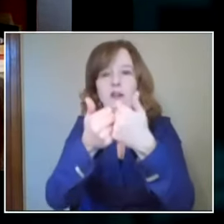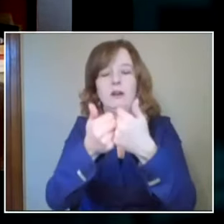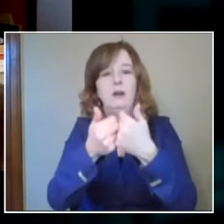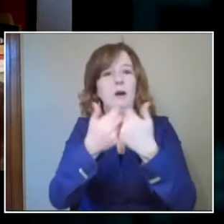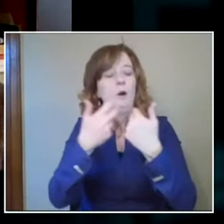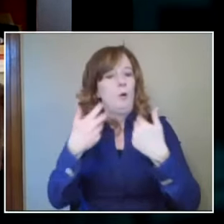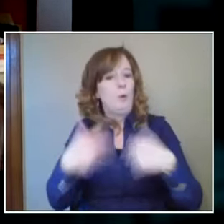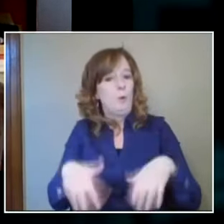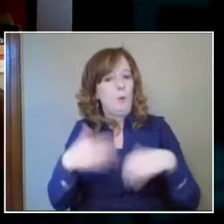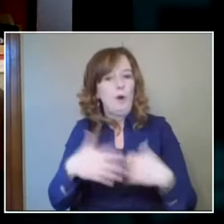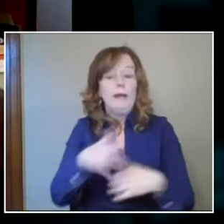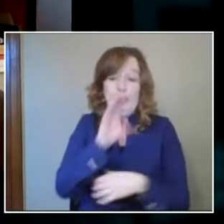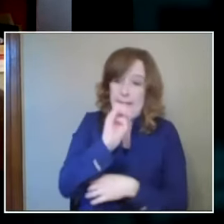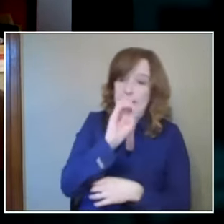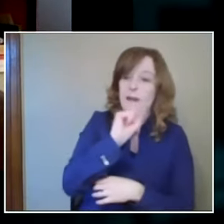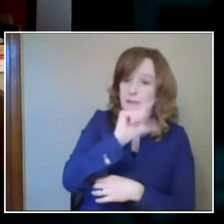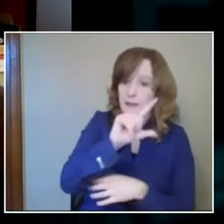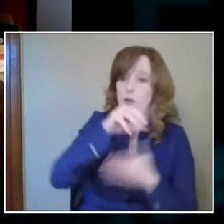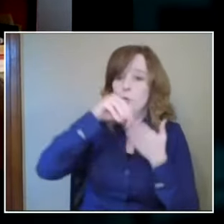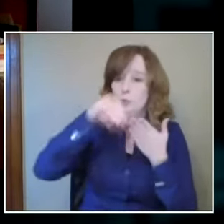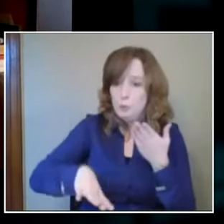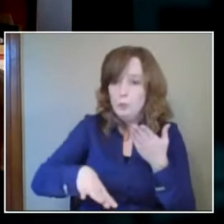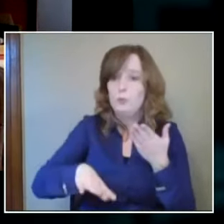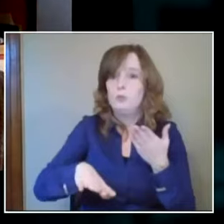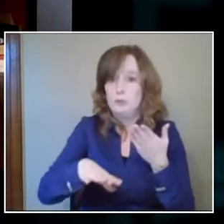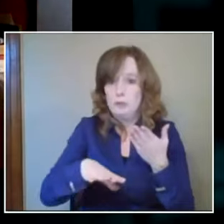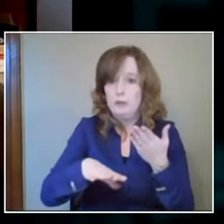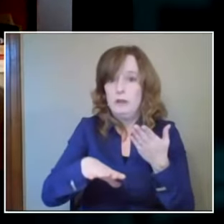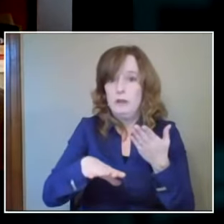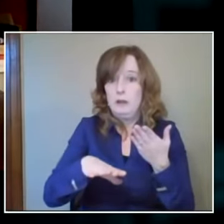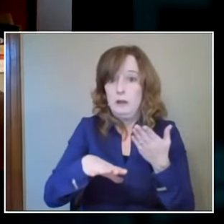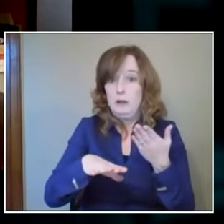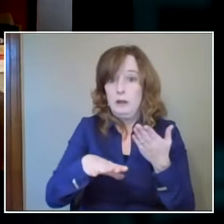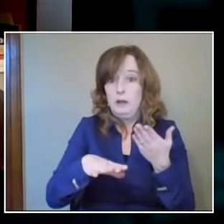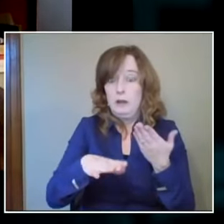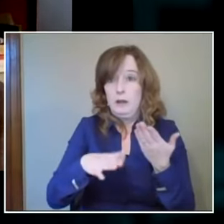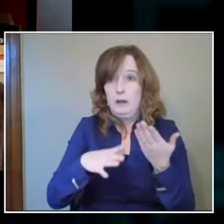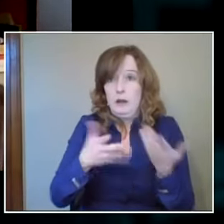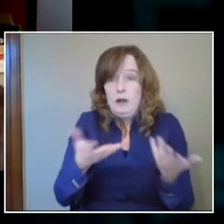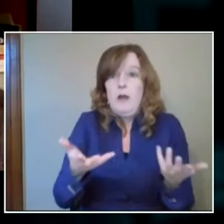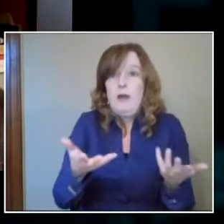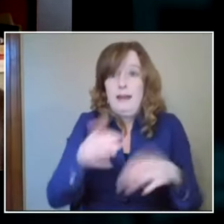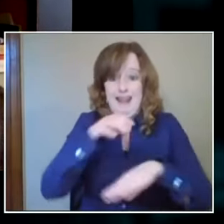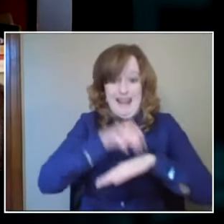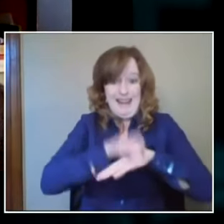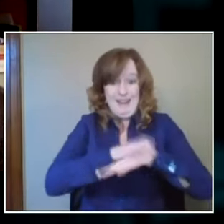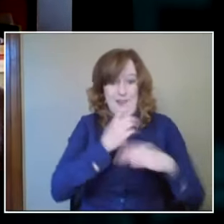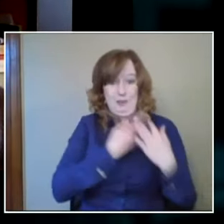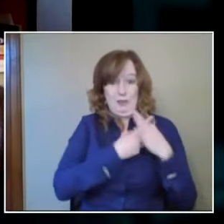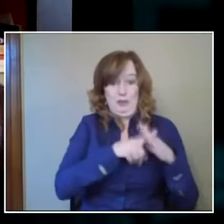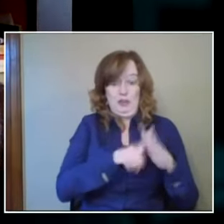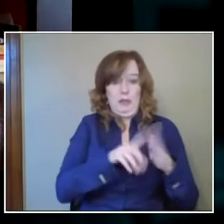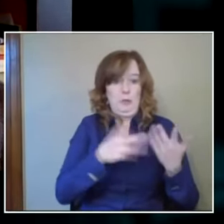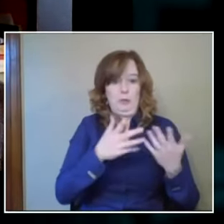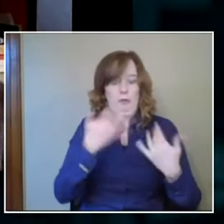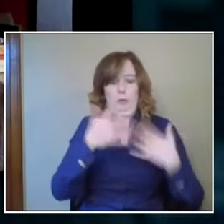whose English, whose language was foreign to him initially, but wanting to